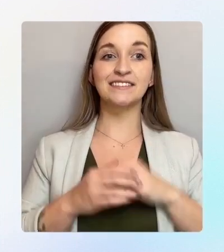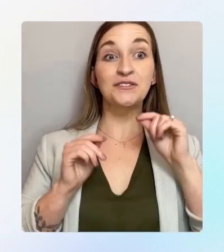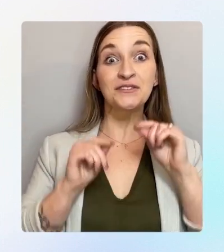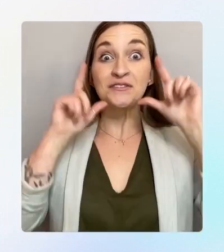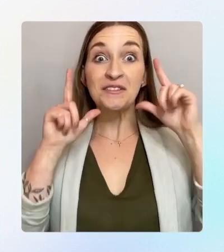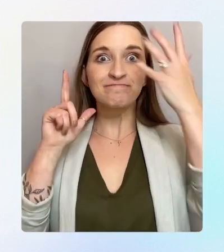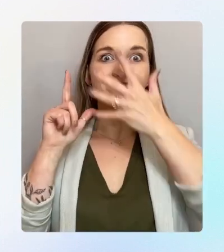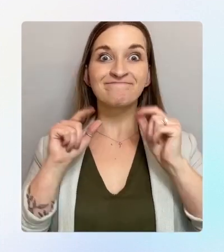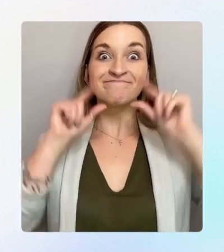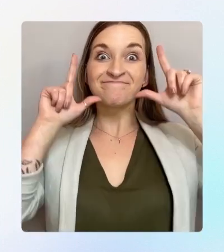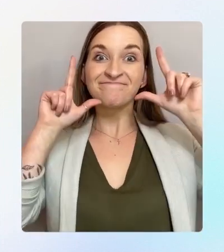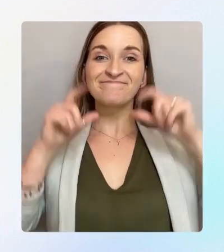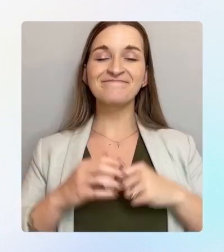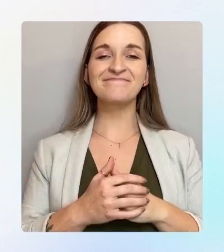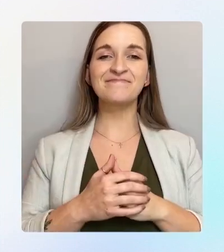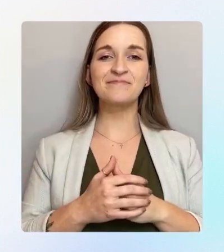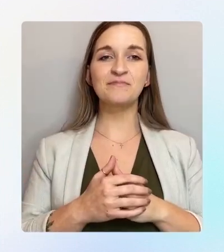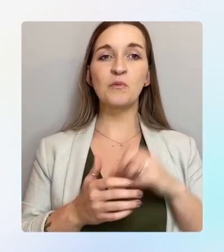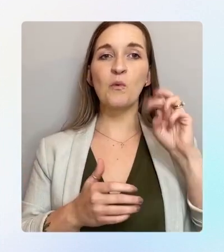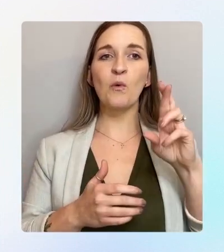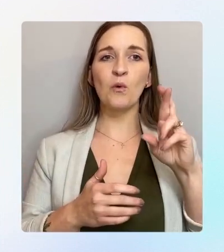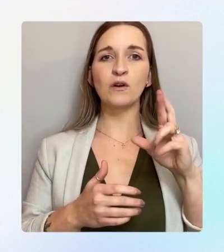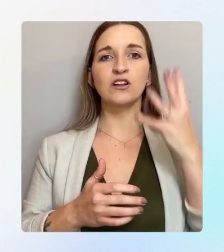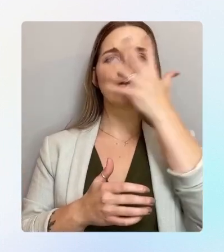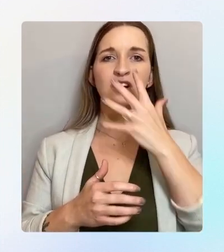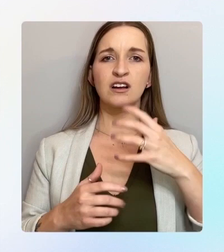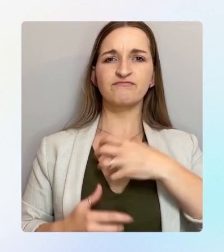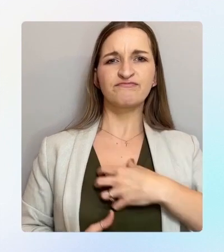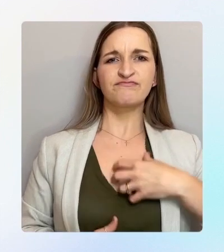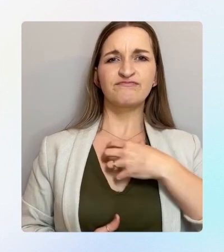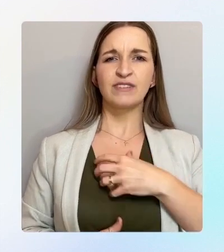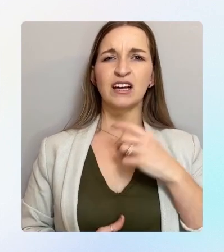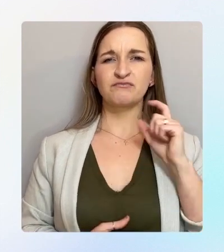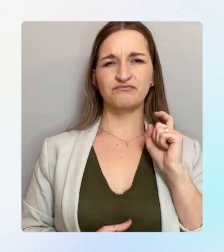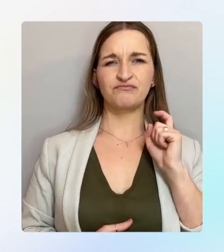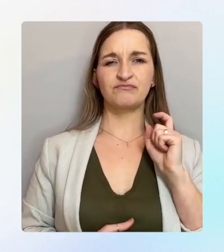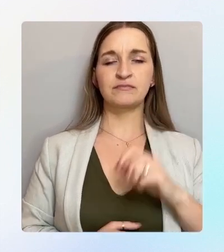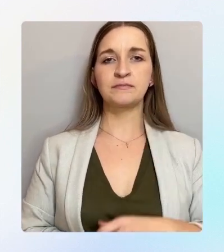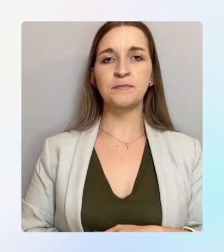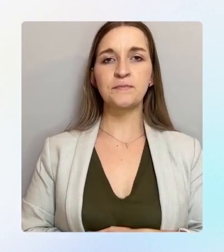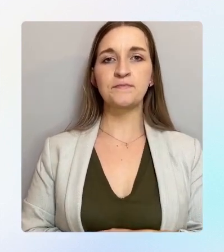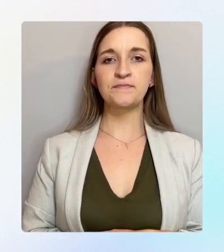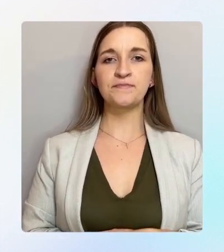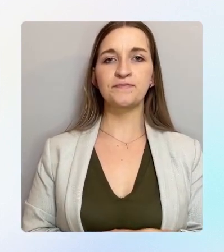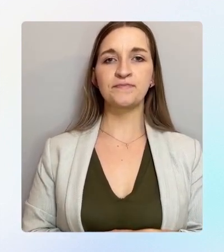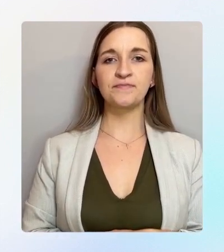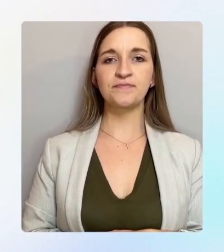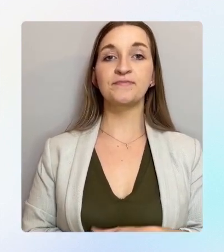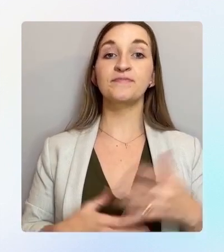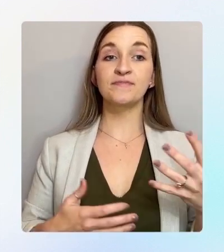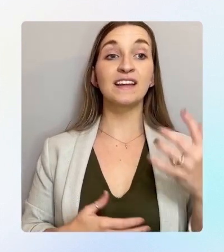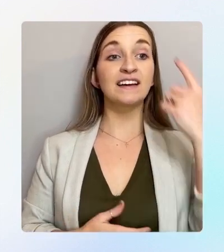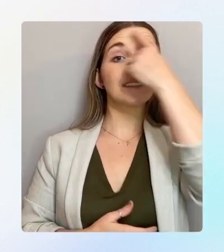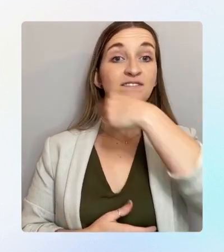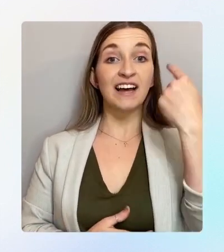smile, look surprised, or even look disgusted.